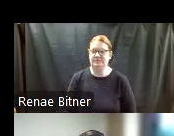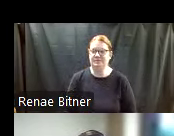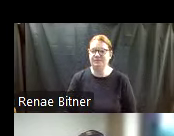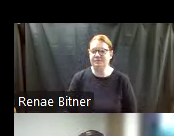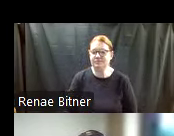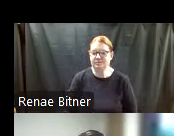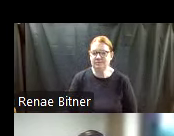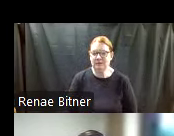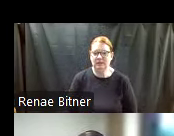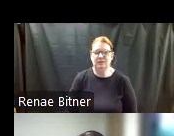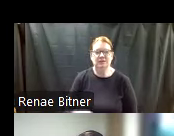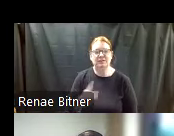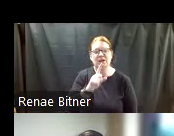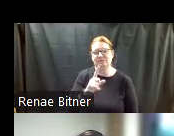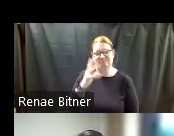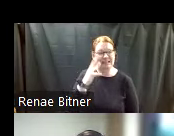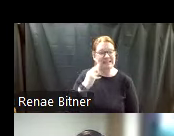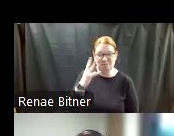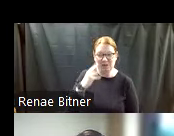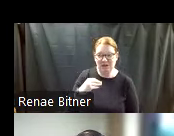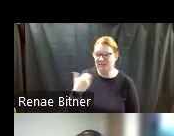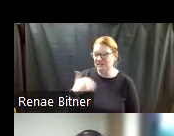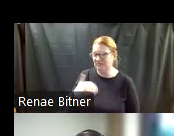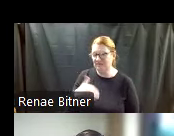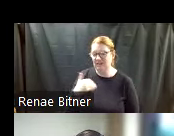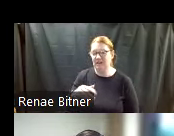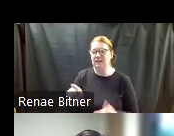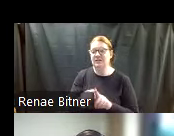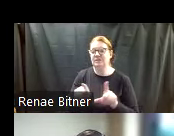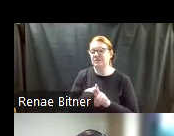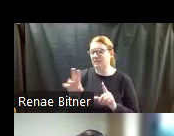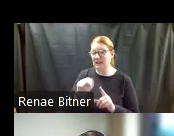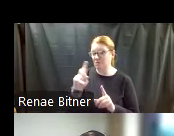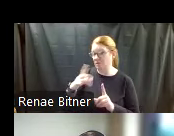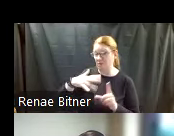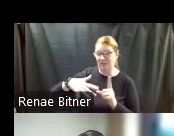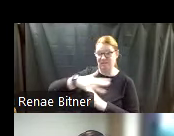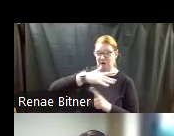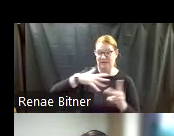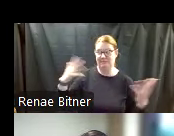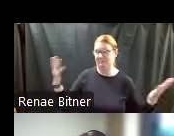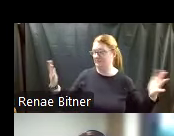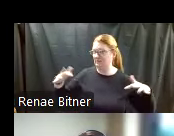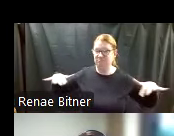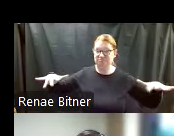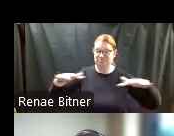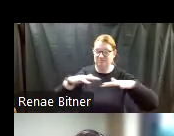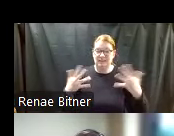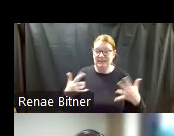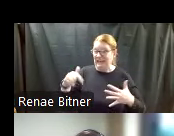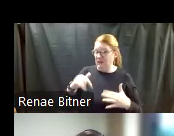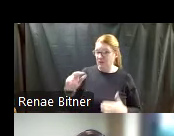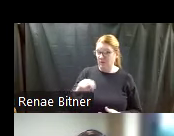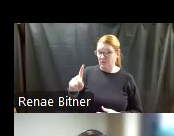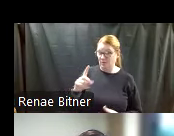Again, the experience with her working with deaf kids, again, in the North Dakota environment. We don't have, for example, daycares in North